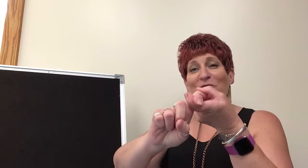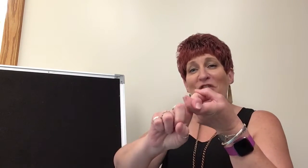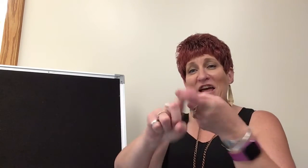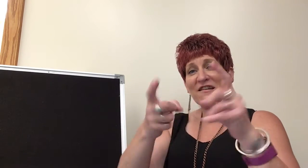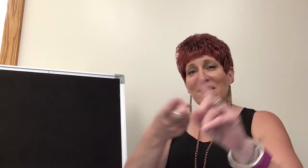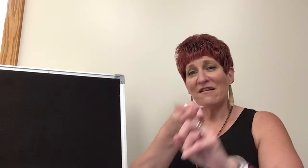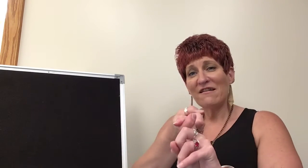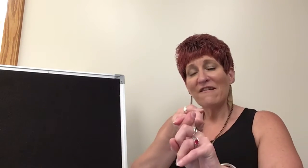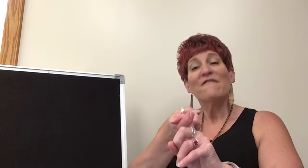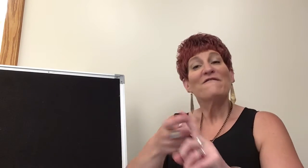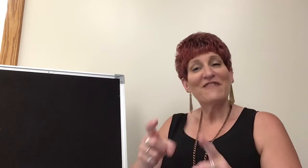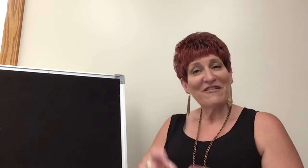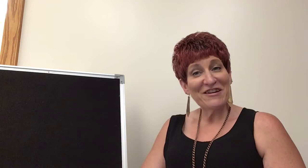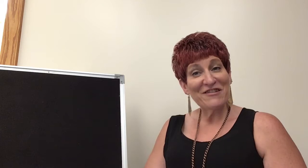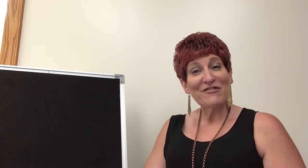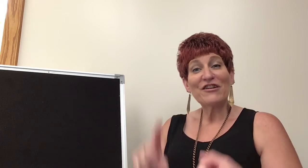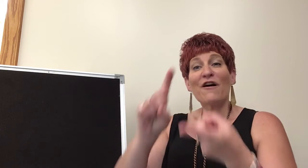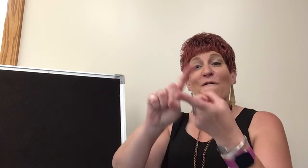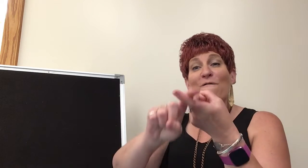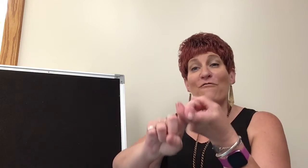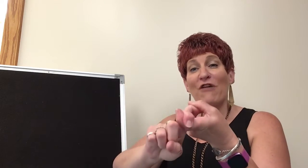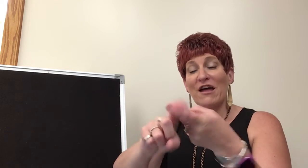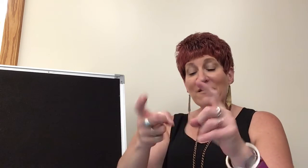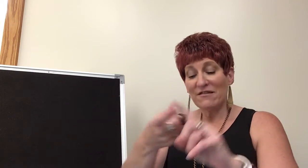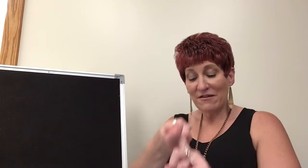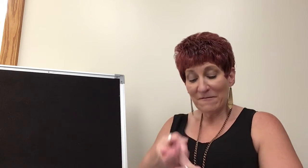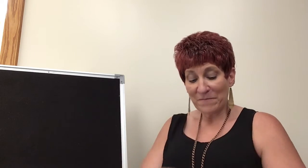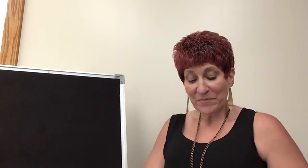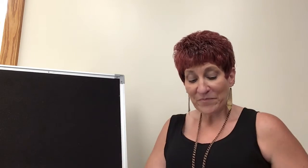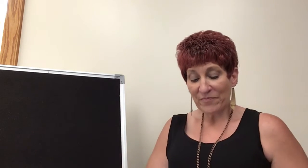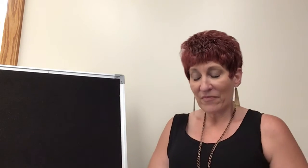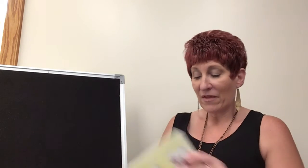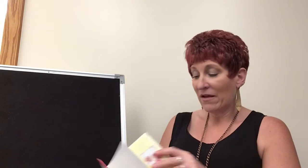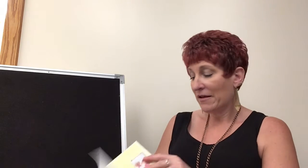right, friend. Very good. Friend.